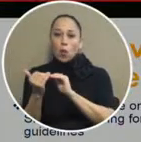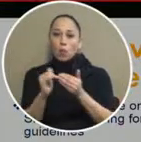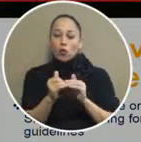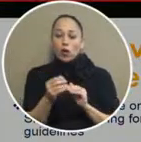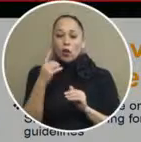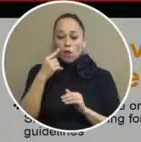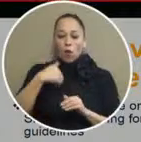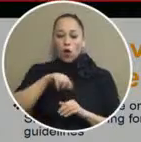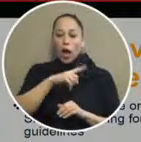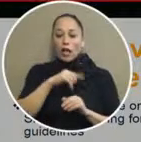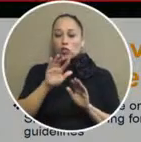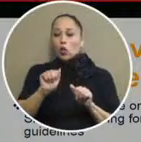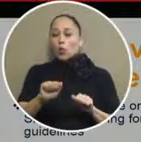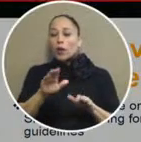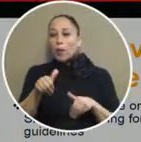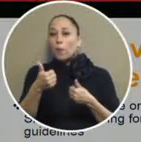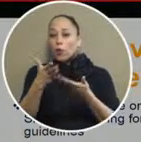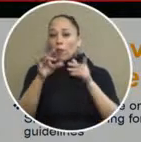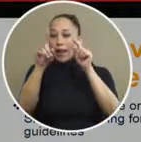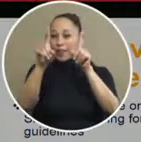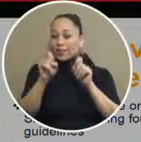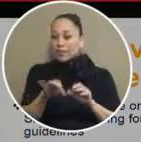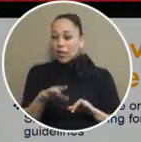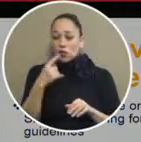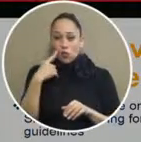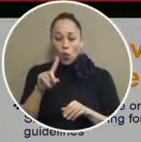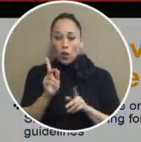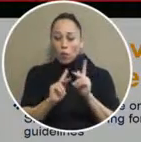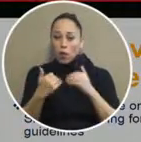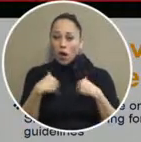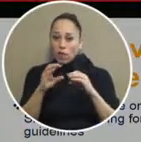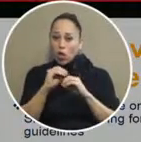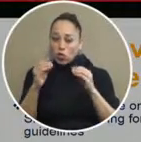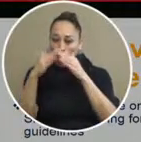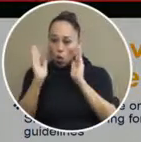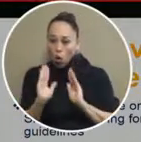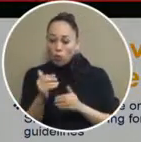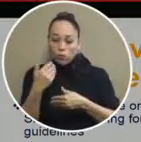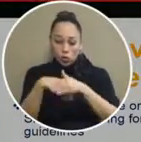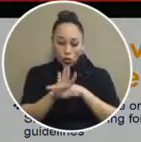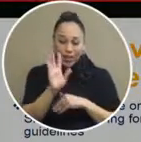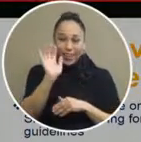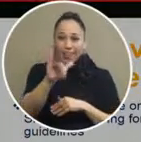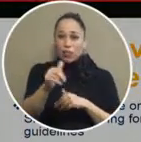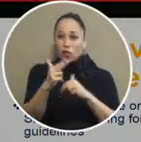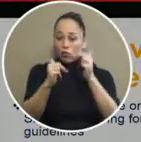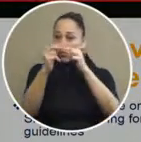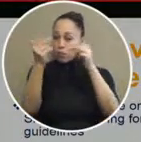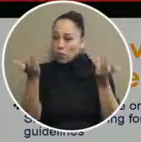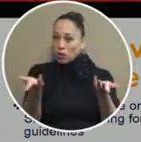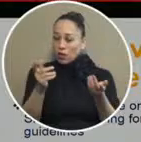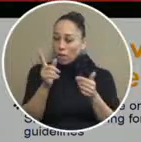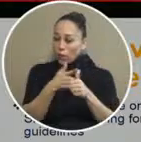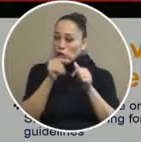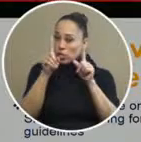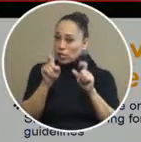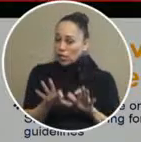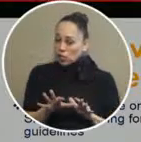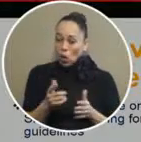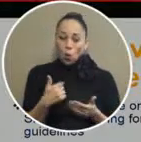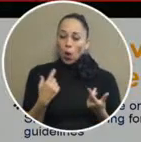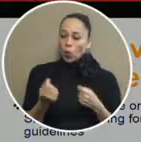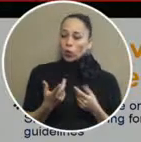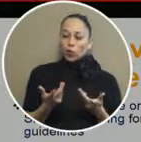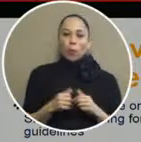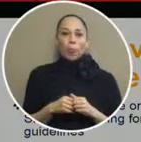opportunity for us to be able to provide screening for the homeless as they enter this facility. What we have done is